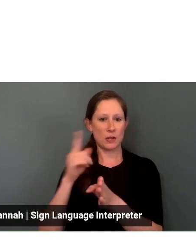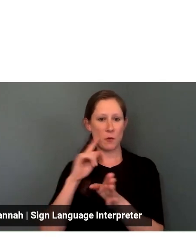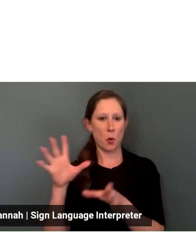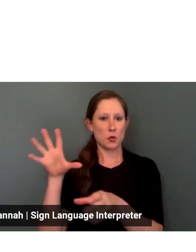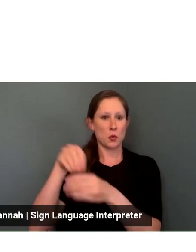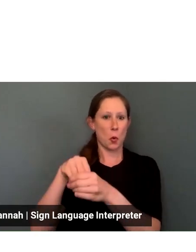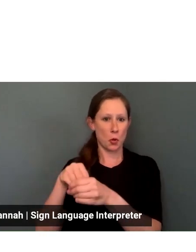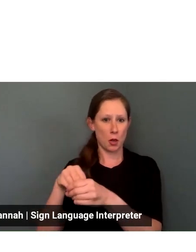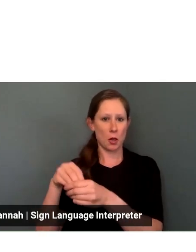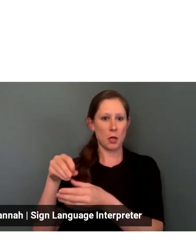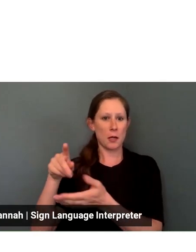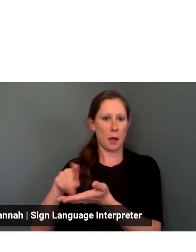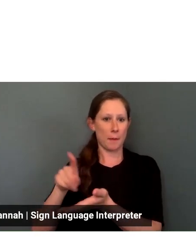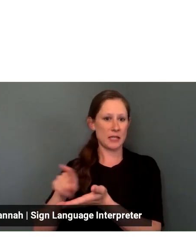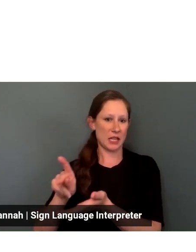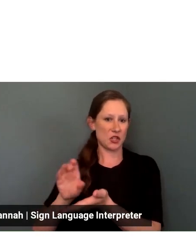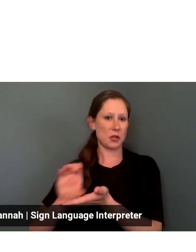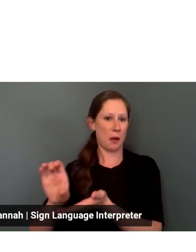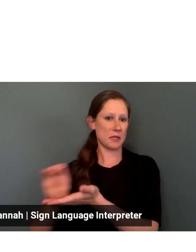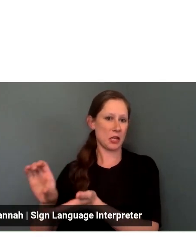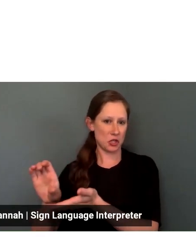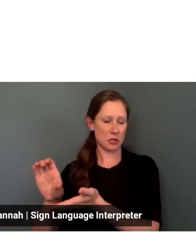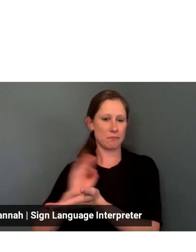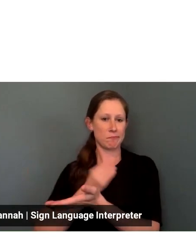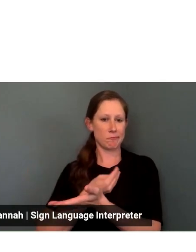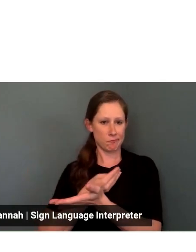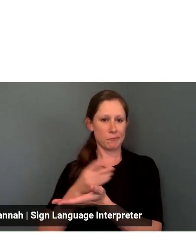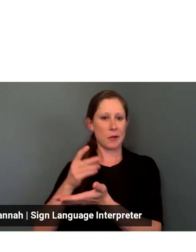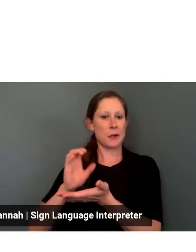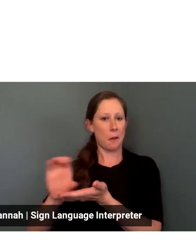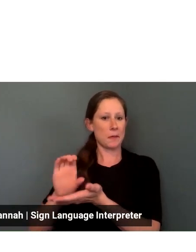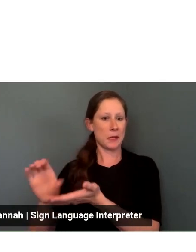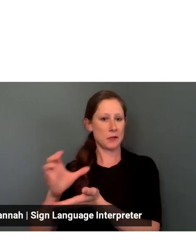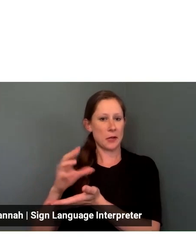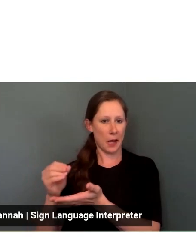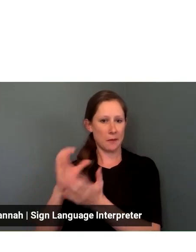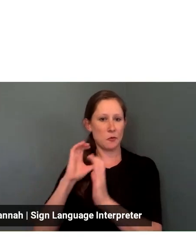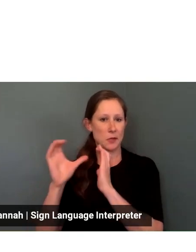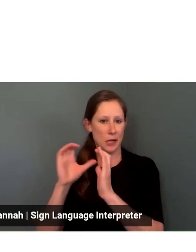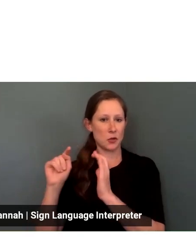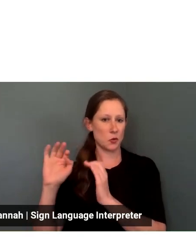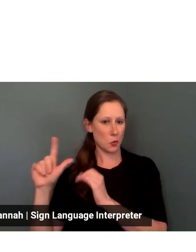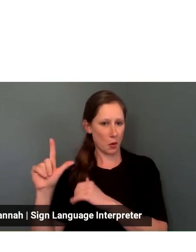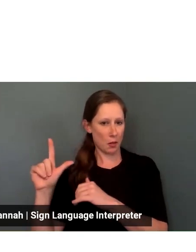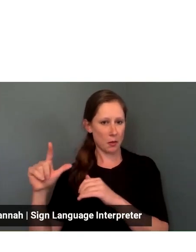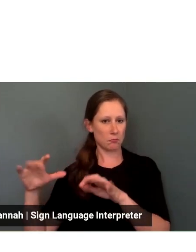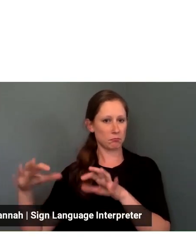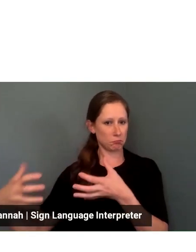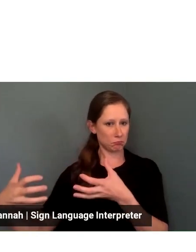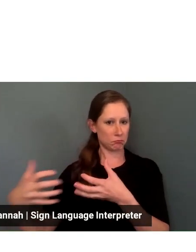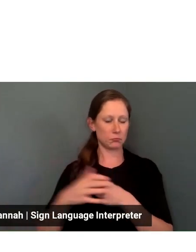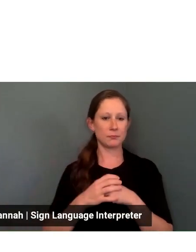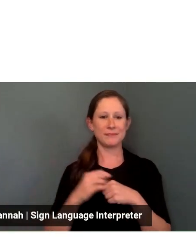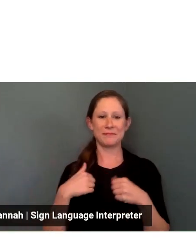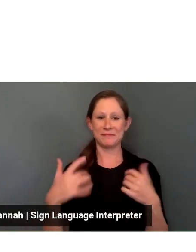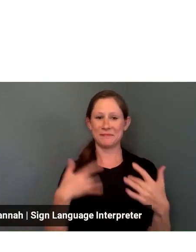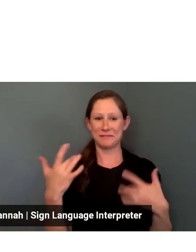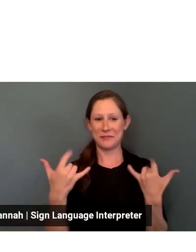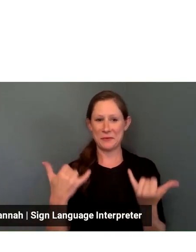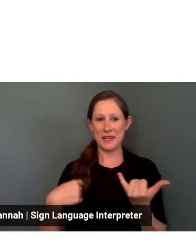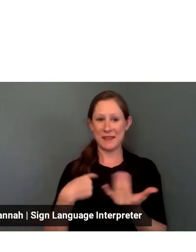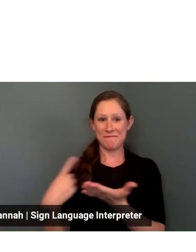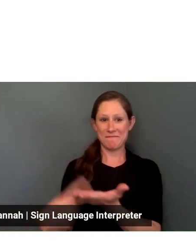is Carta's compensation benchmarking and communications tool. Very excited for today's discussion. We